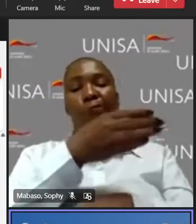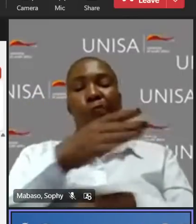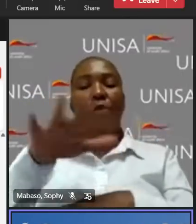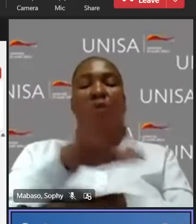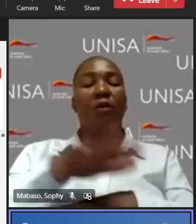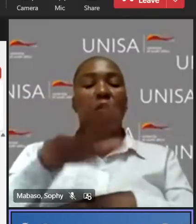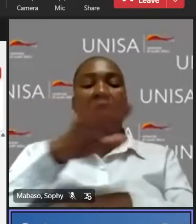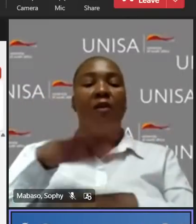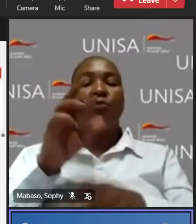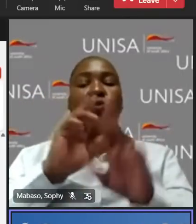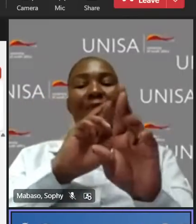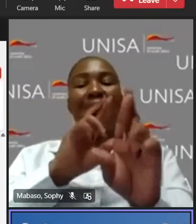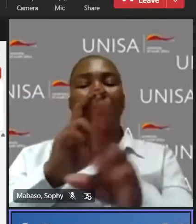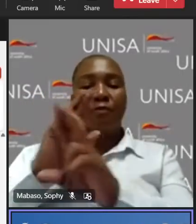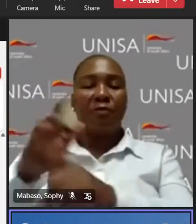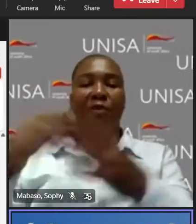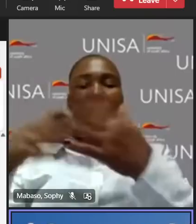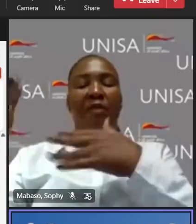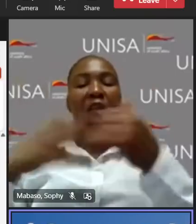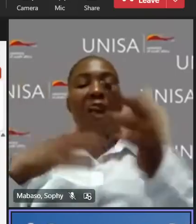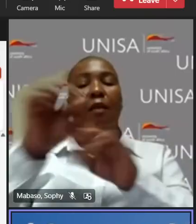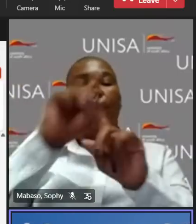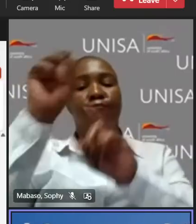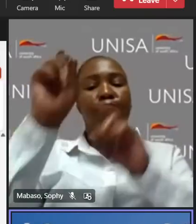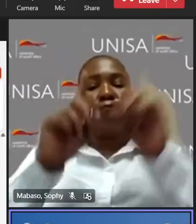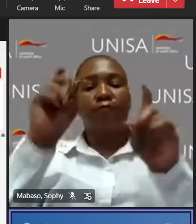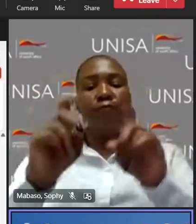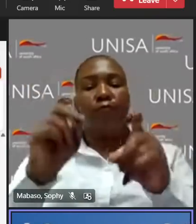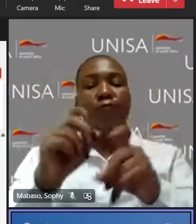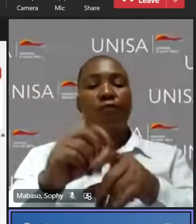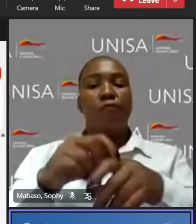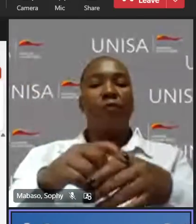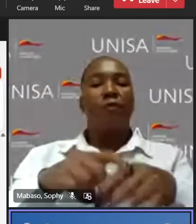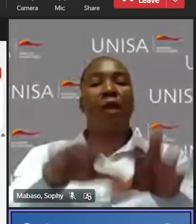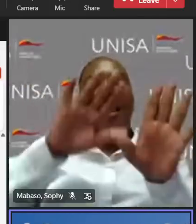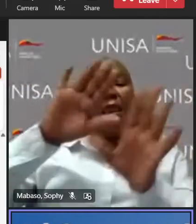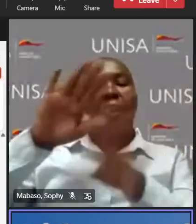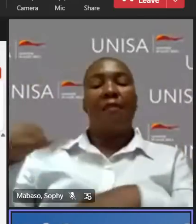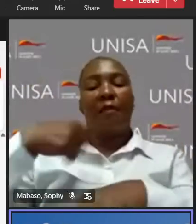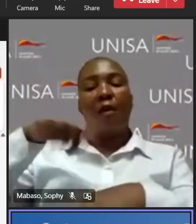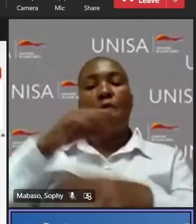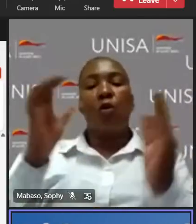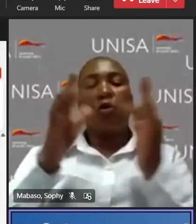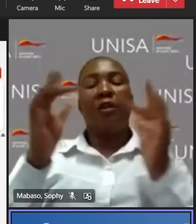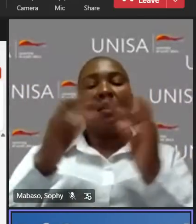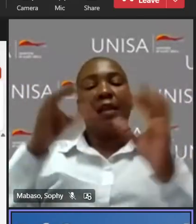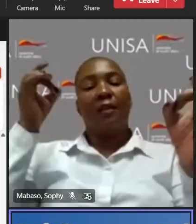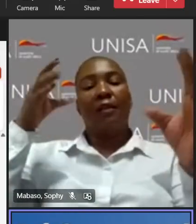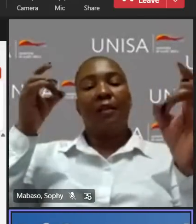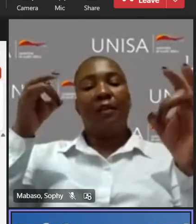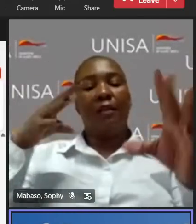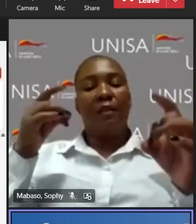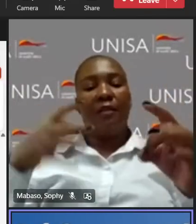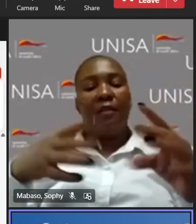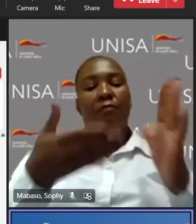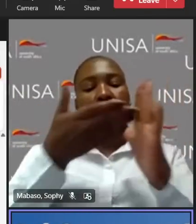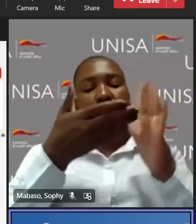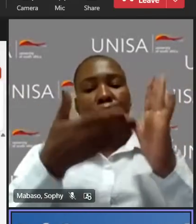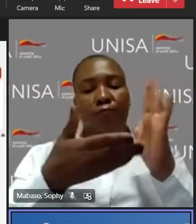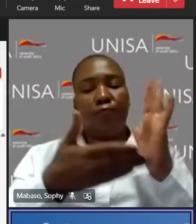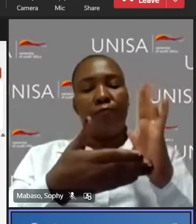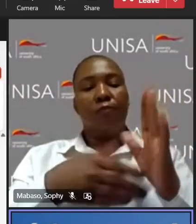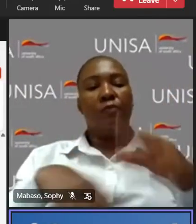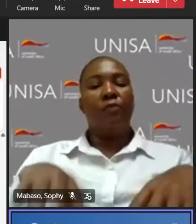to respond to any inquiries. I leave our contact details. We have a dedicated